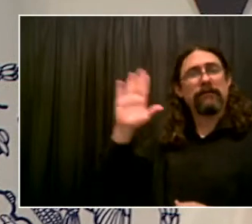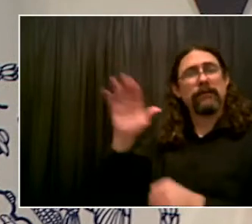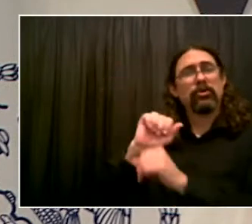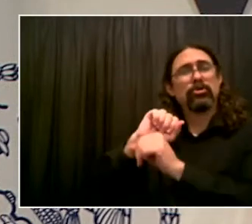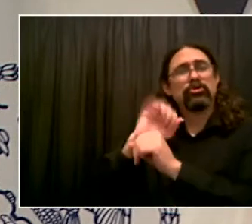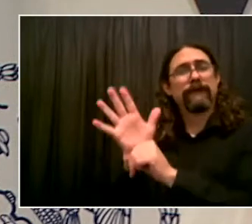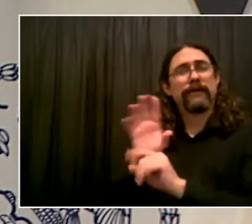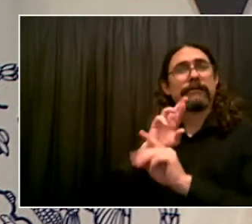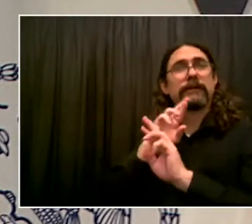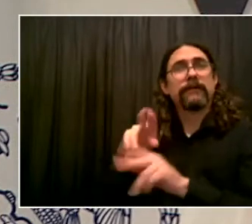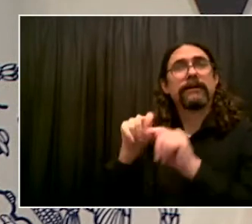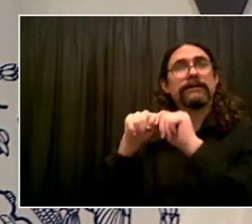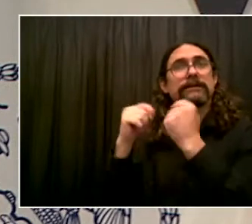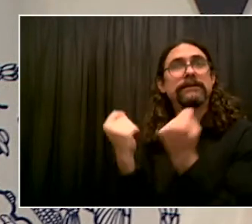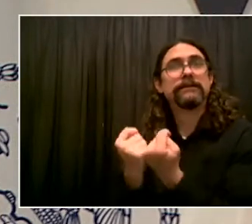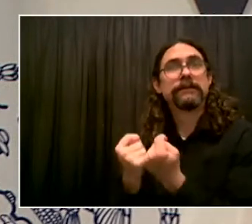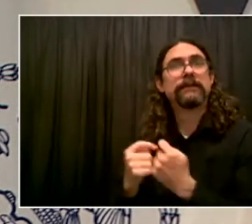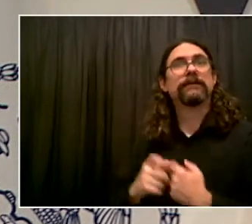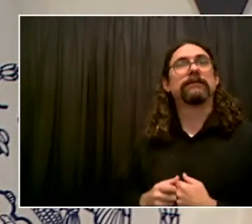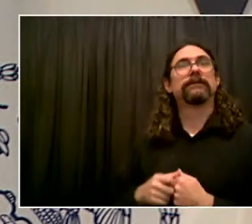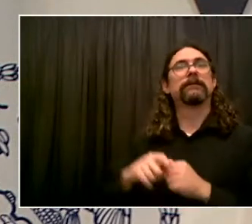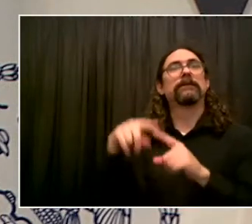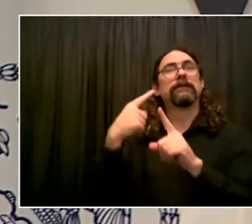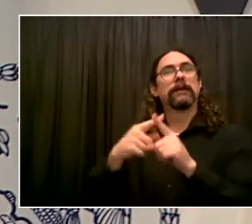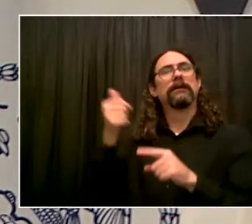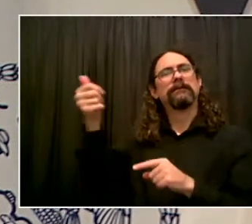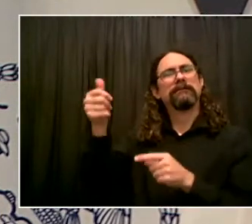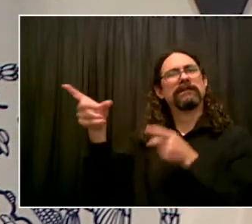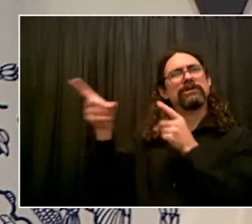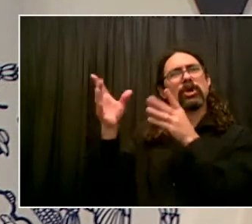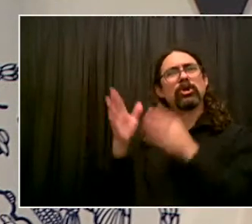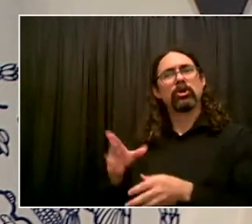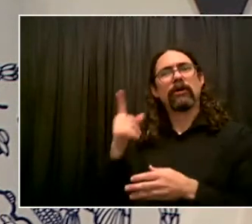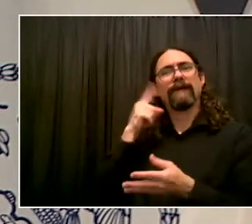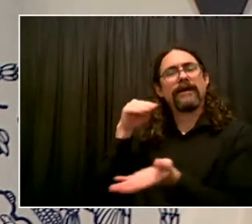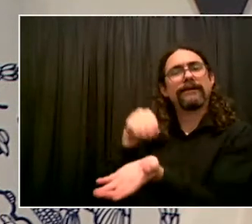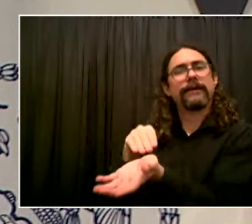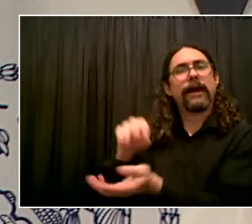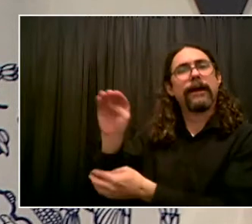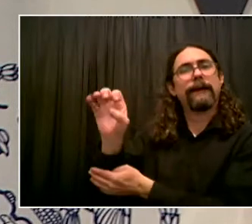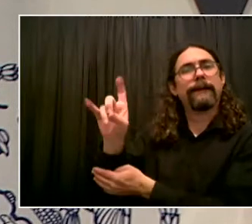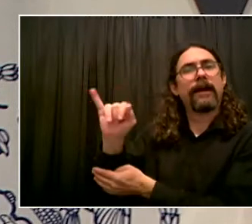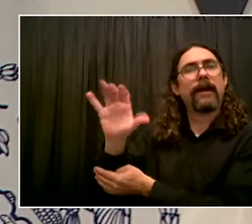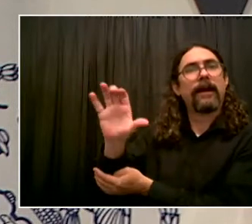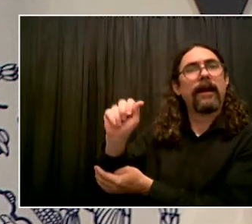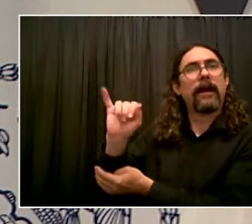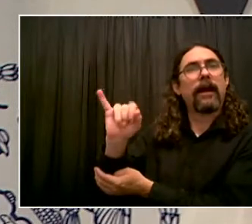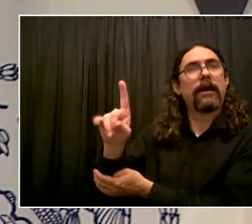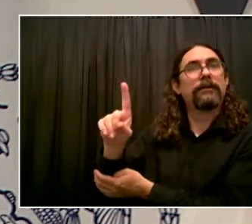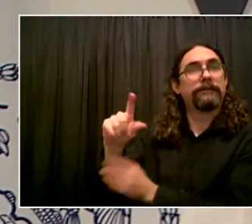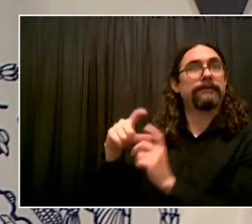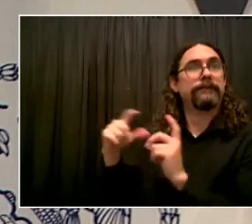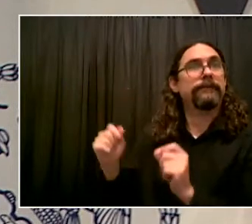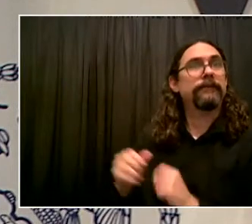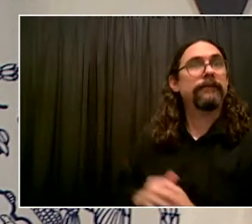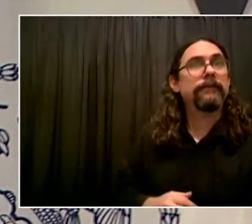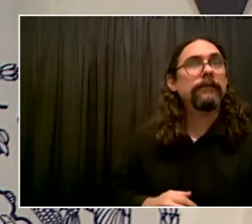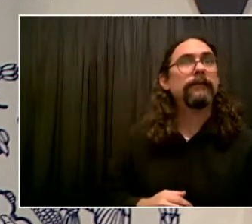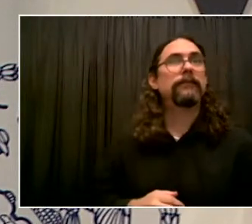been a leading voice on how to get health care to people in need in this country. My pleasure to introduce Andy Slavitt.